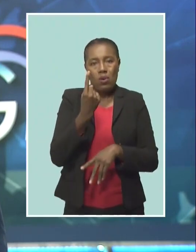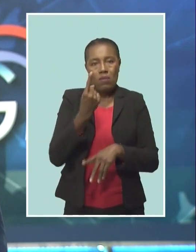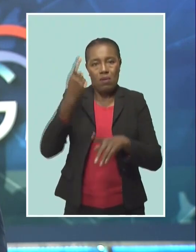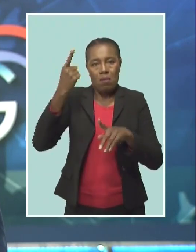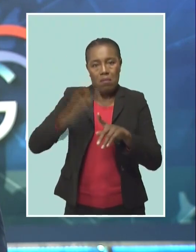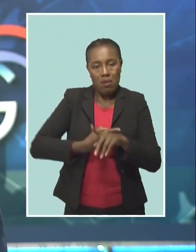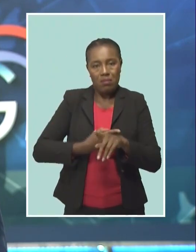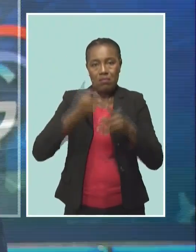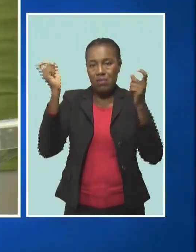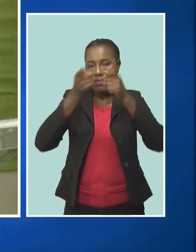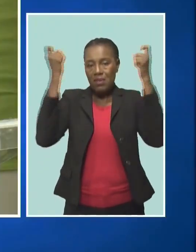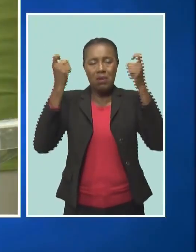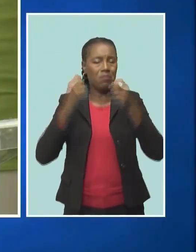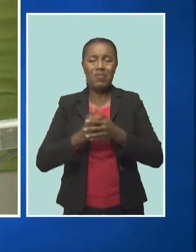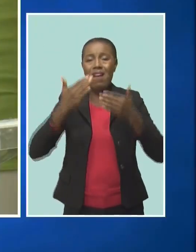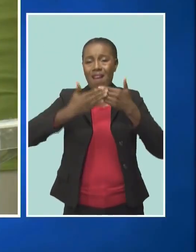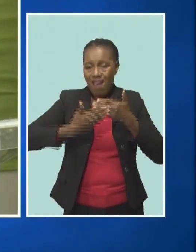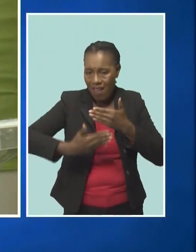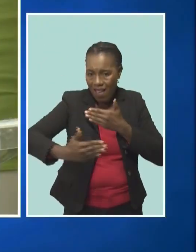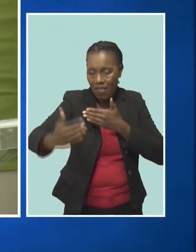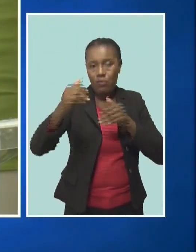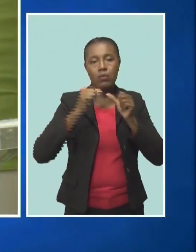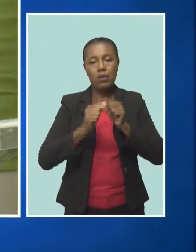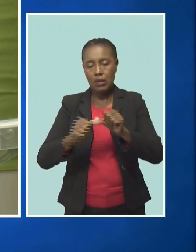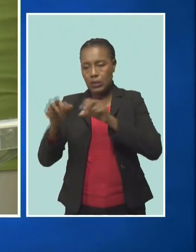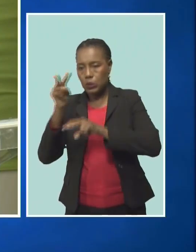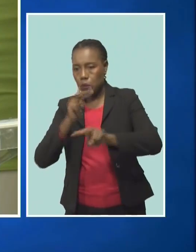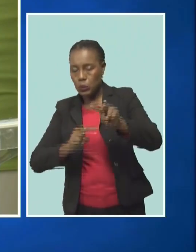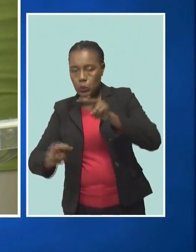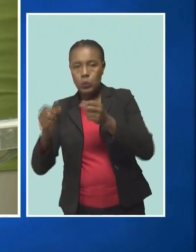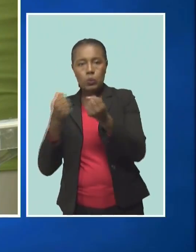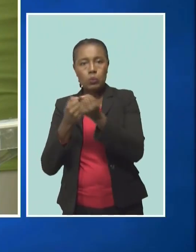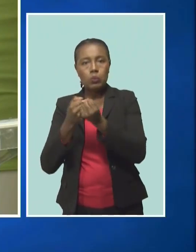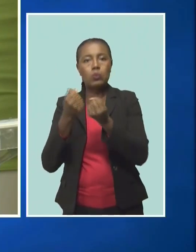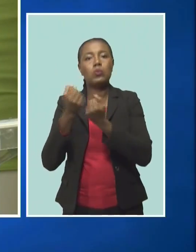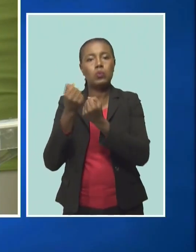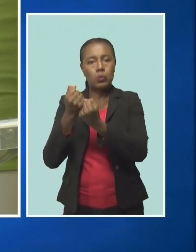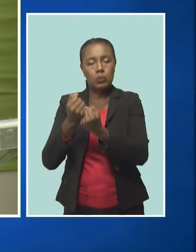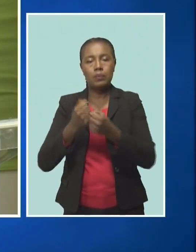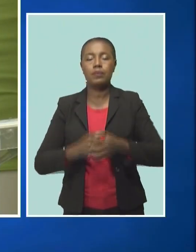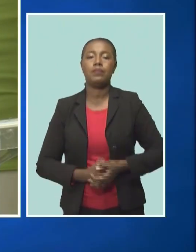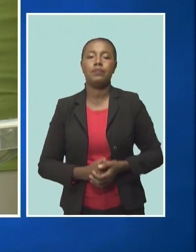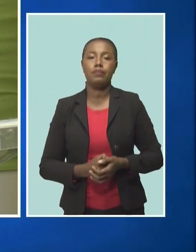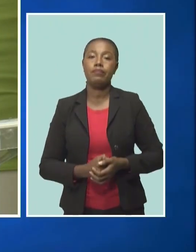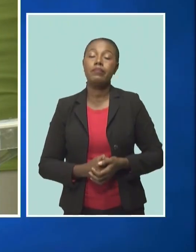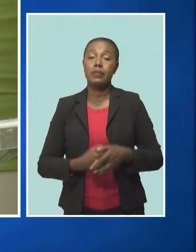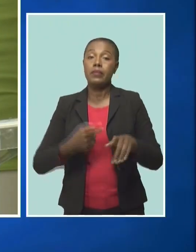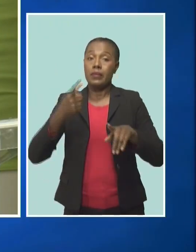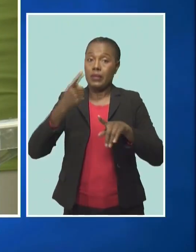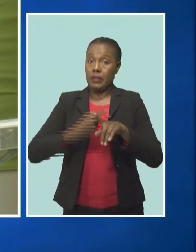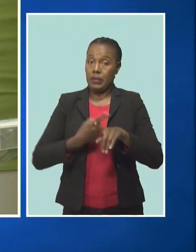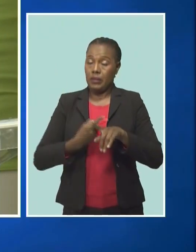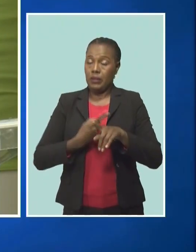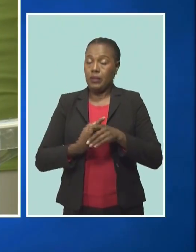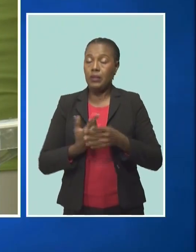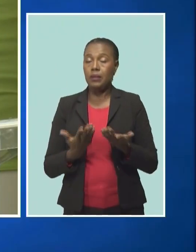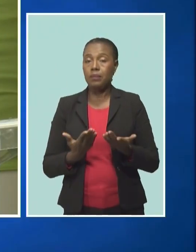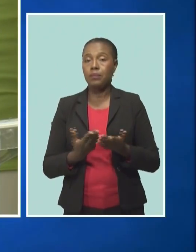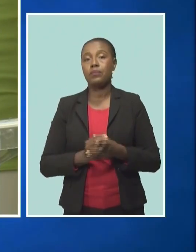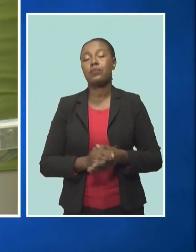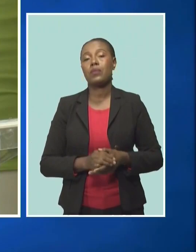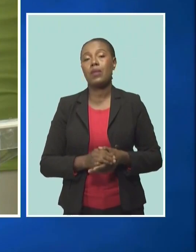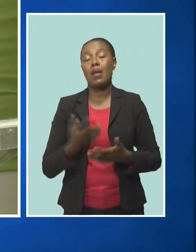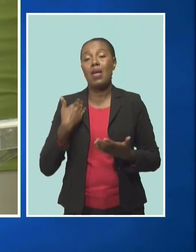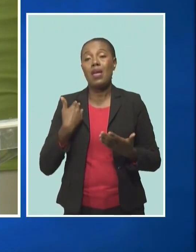celebrations. In the community of persons with disabilities, we have various persons with